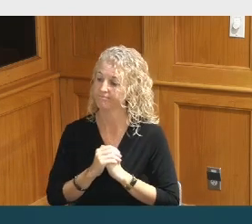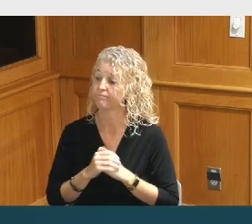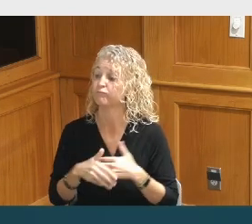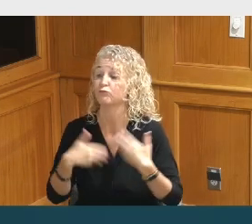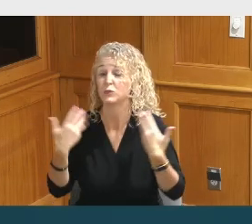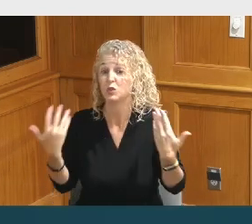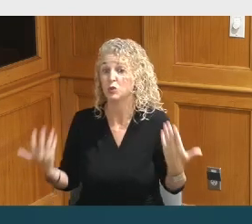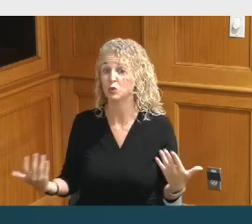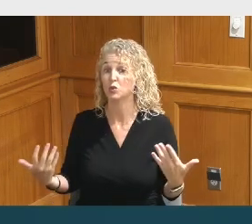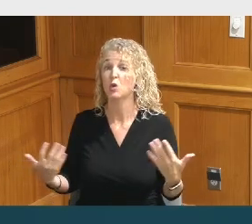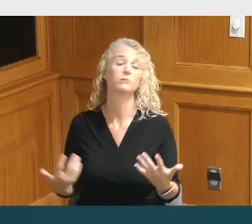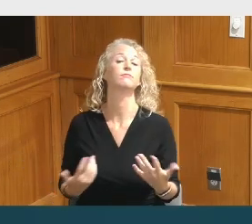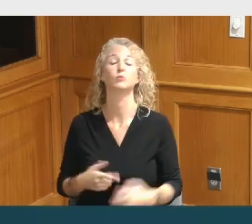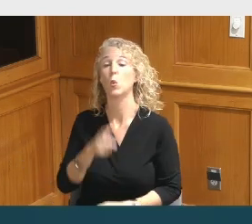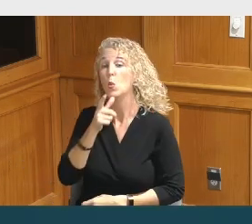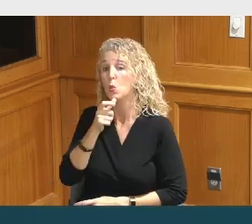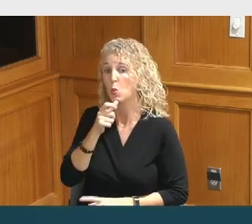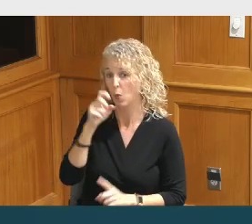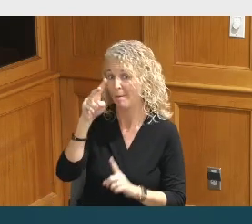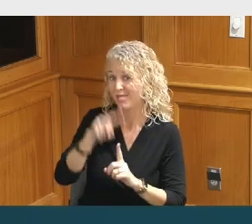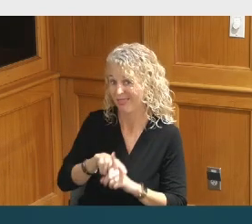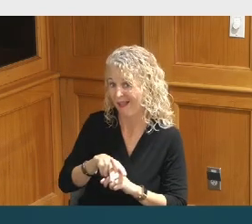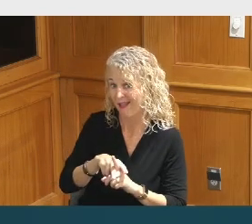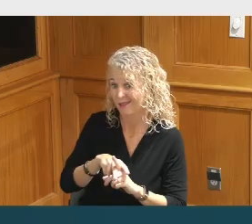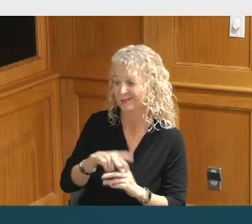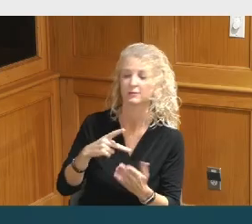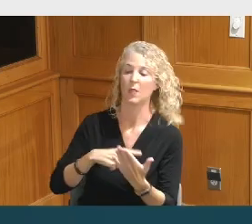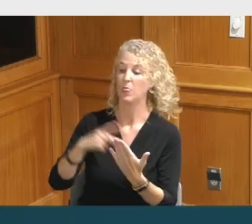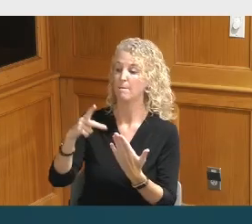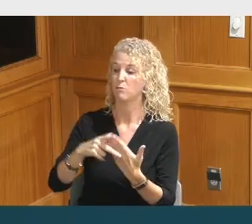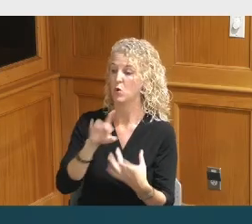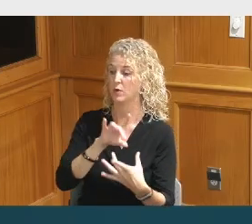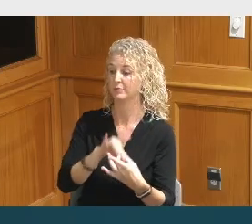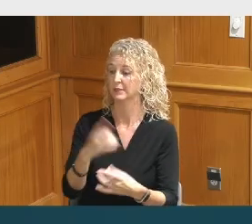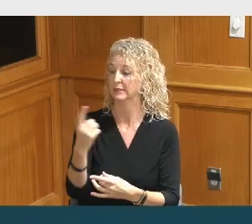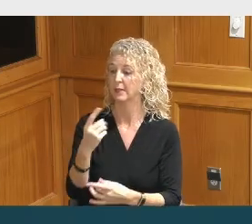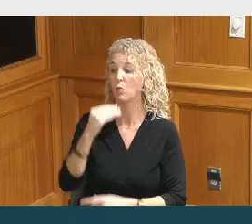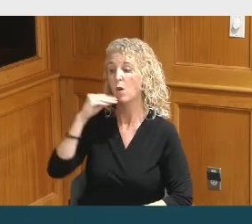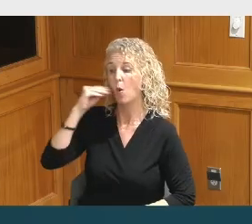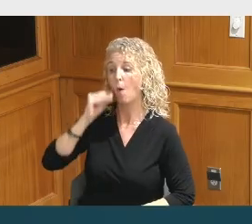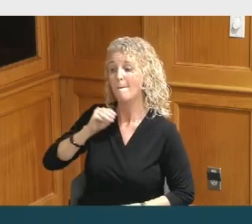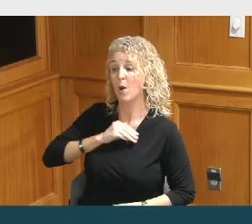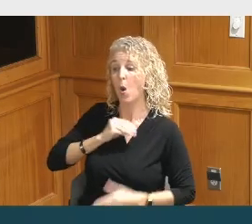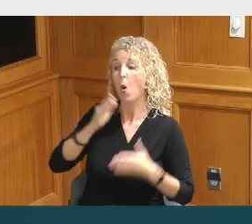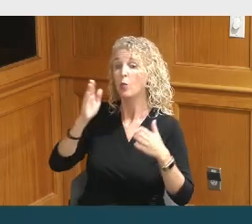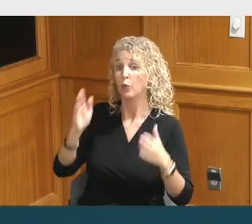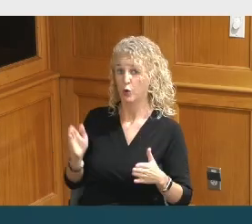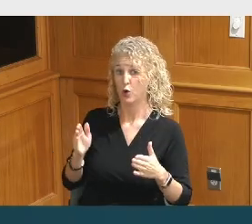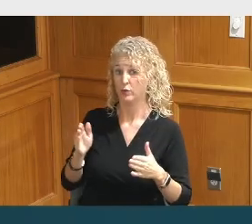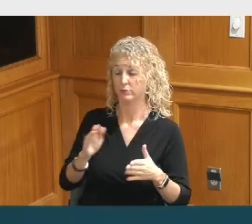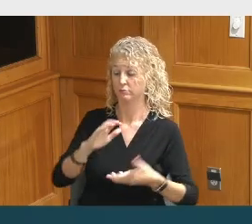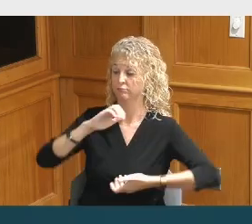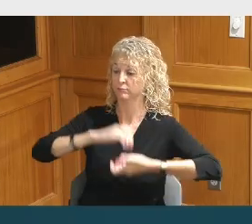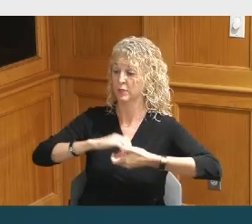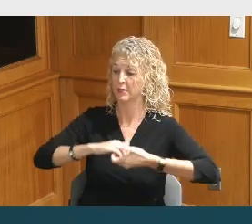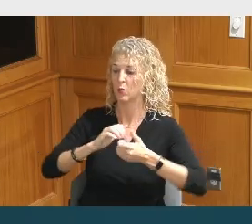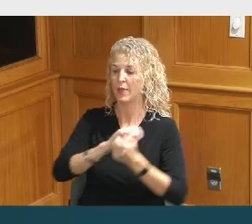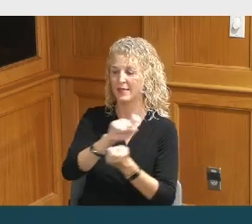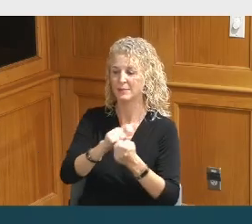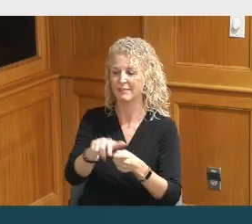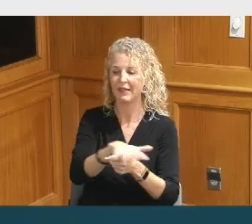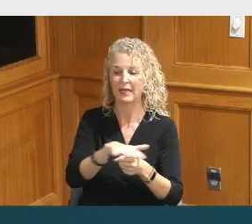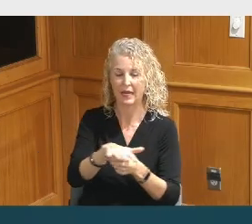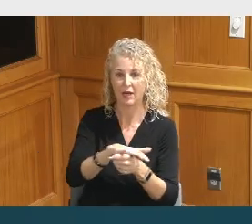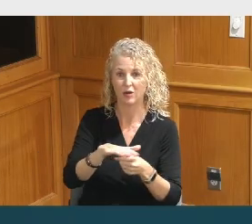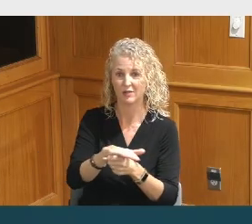So who is eligible to apply? This program is for homeowners in Hamilton County who are in participating jurisdictions. As you all